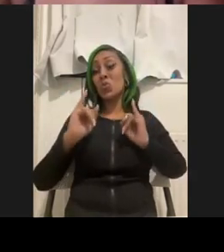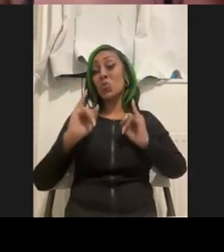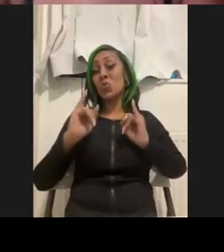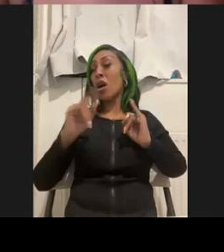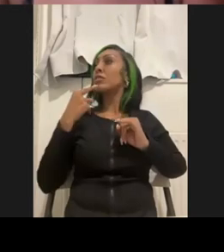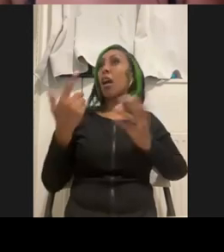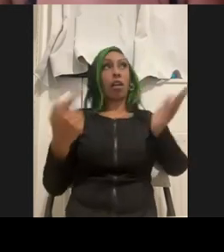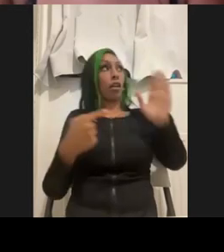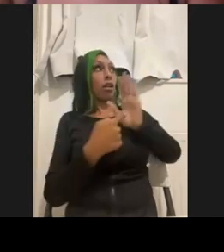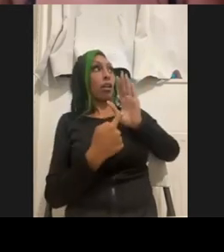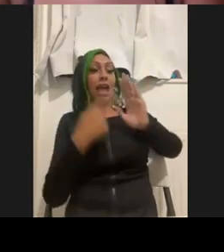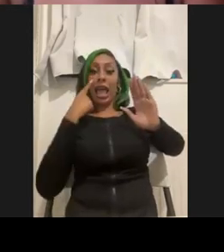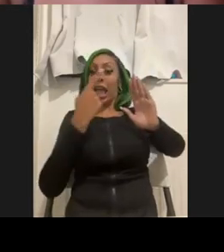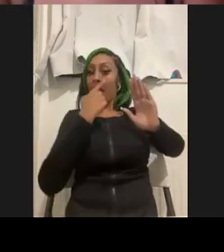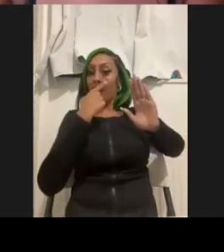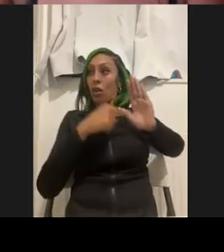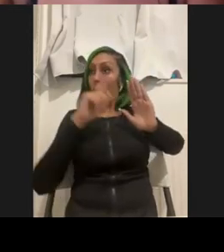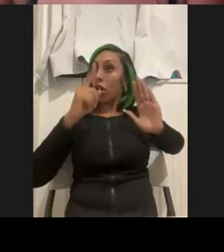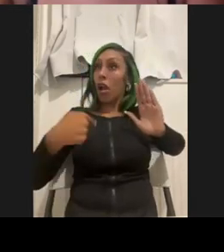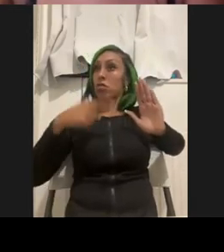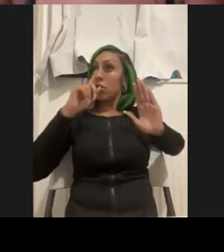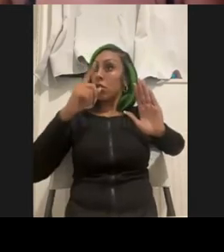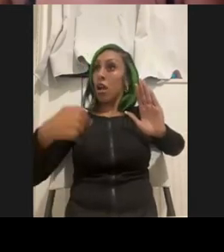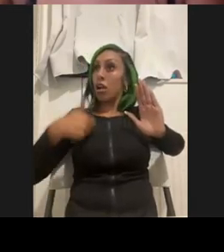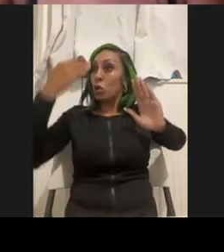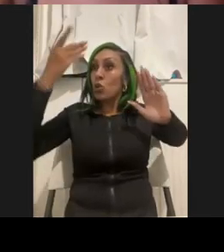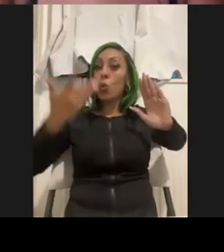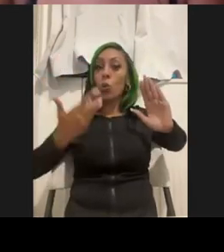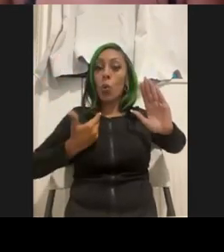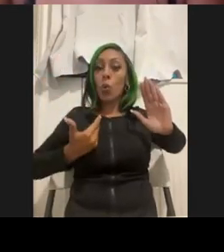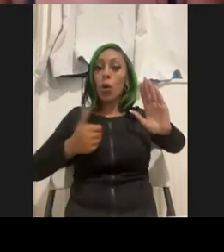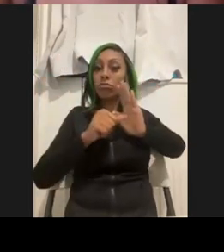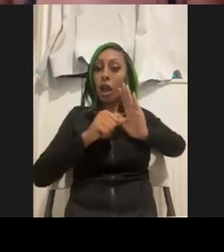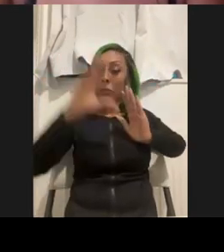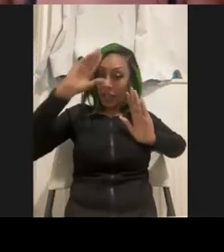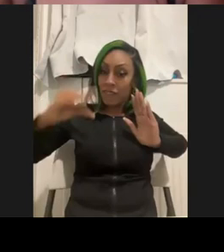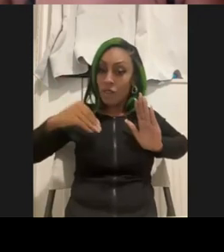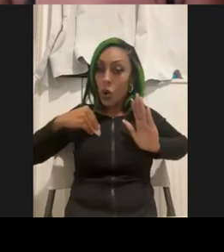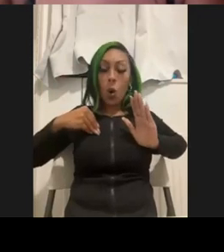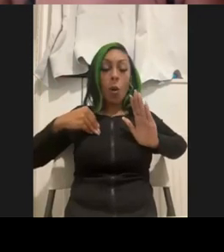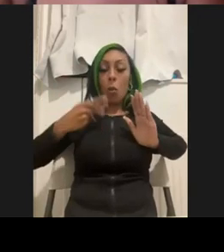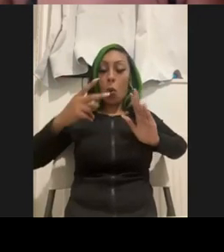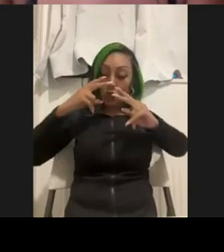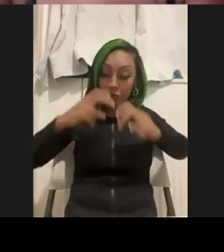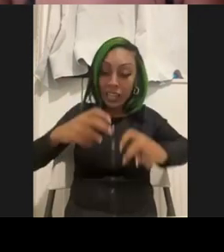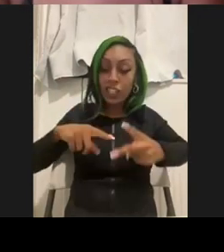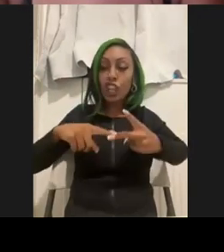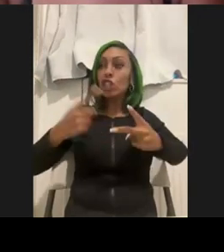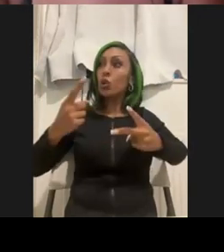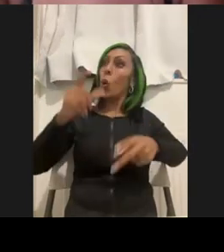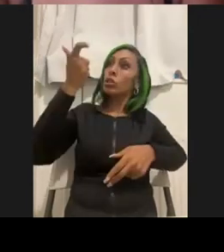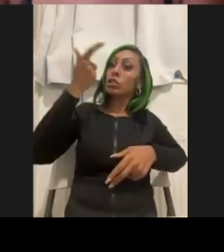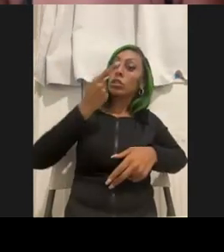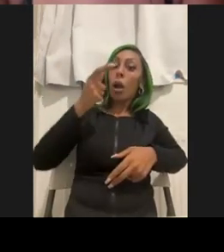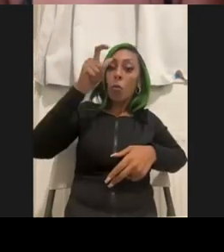saying, we can't do anything. We just don't know what the problem is. If you let us do some research, or if somebody did some research for